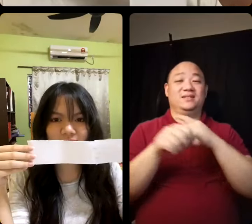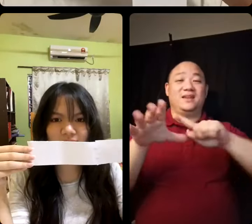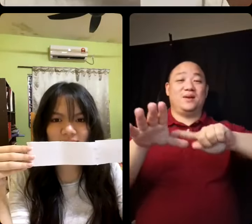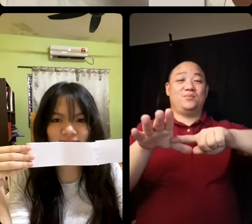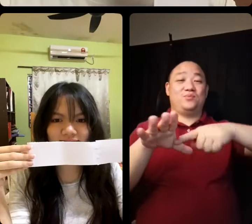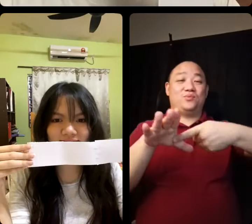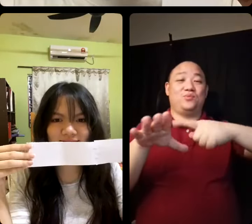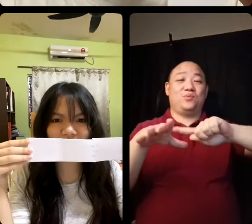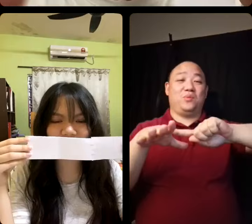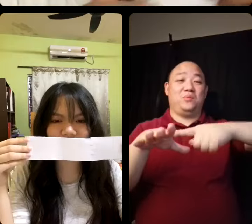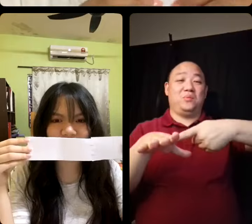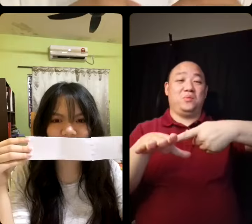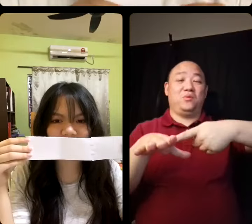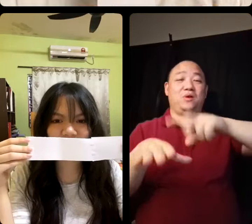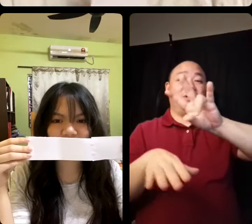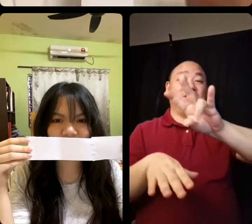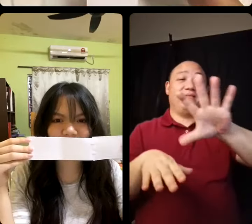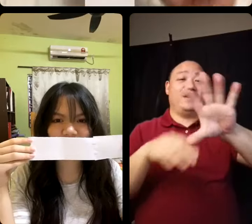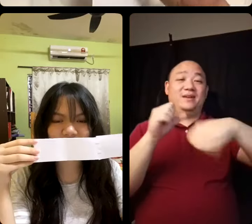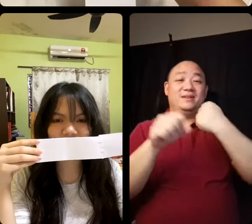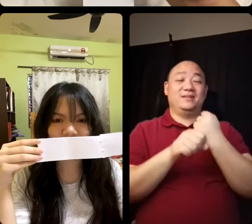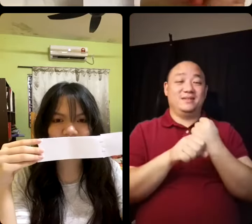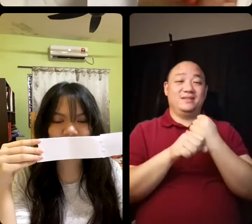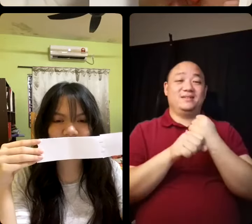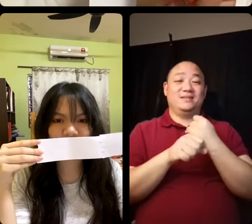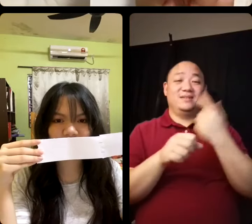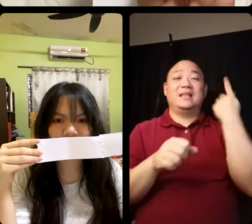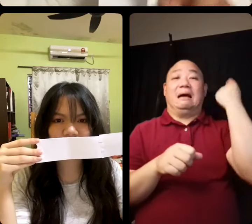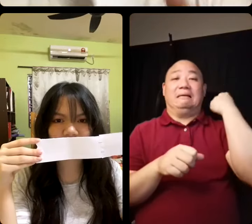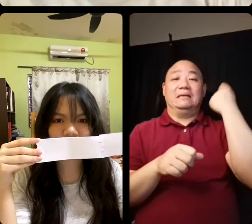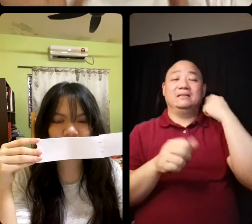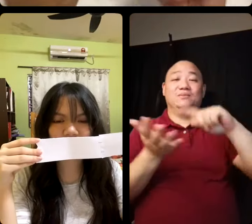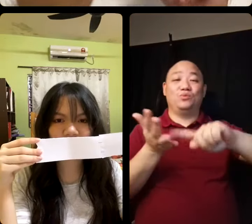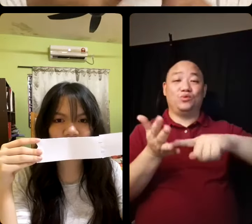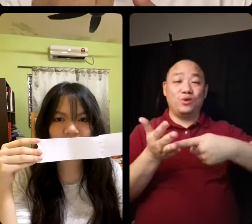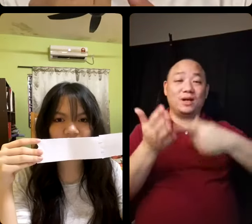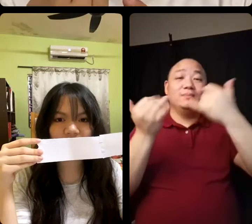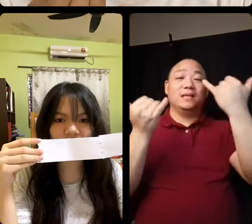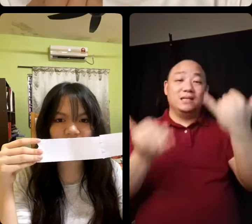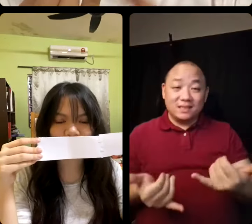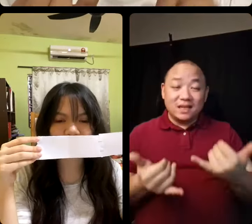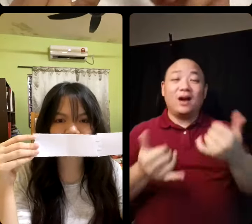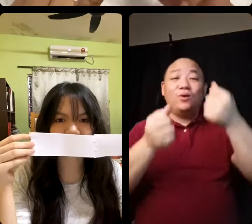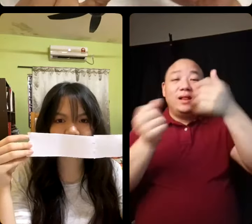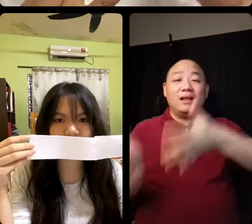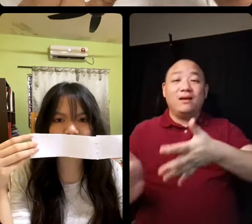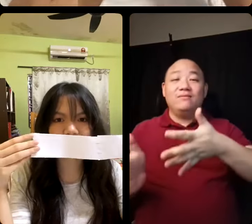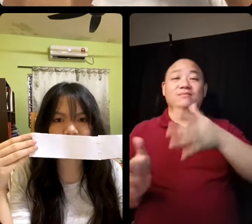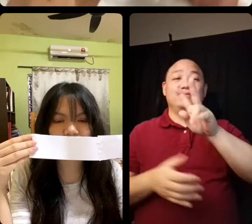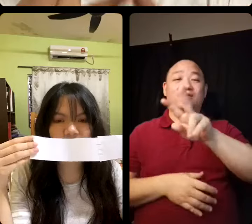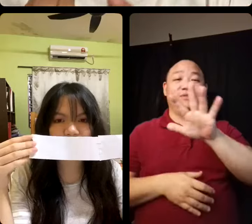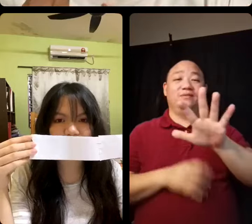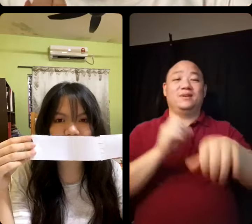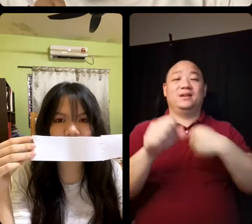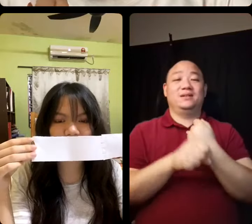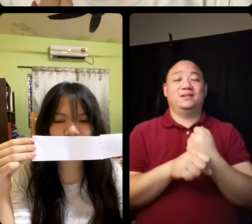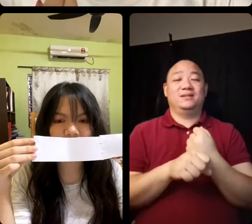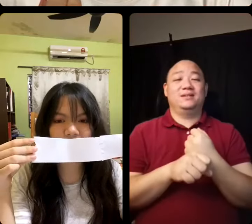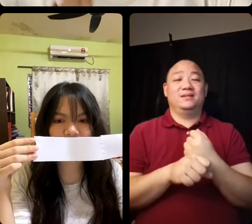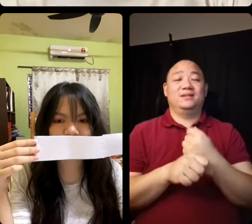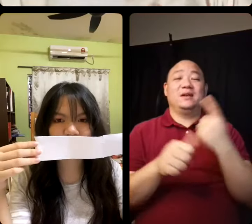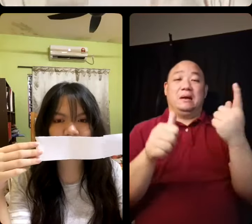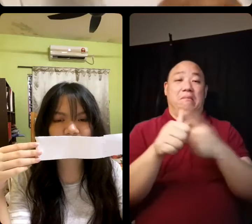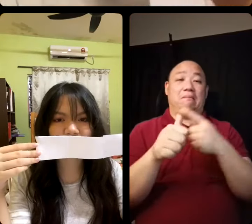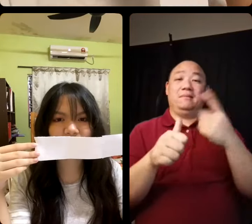25 years left already, guys. Kita baru je tolak dua activity, eh? One is sleep and one is like, you know, like study and work,